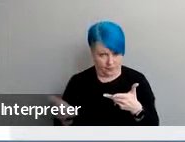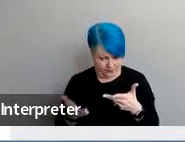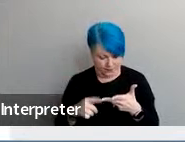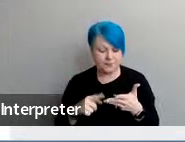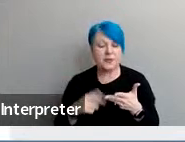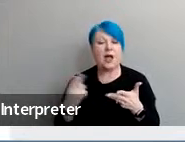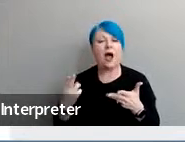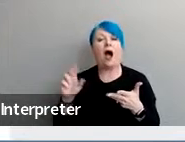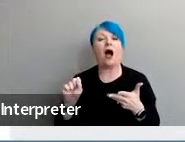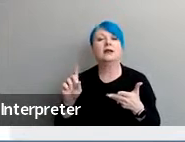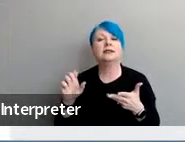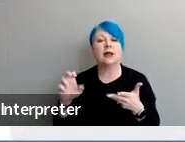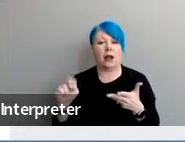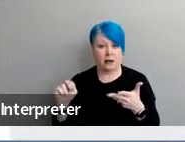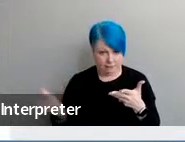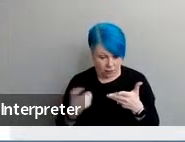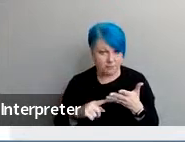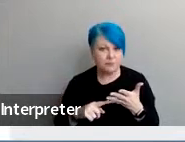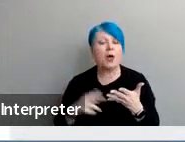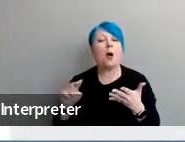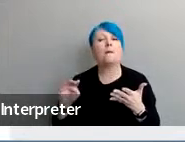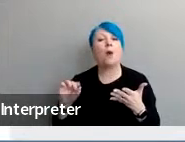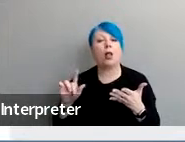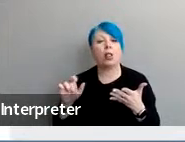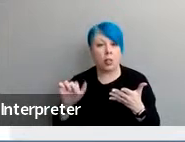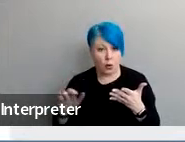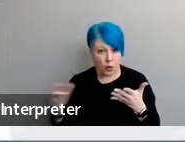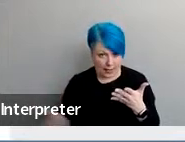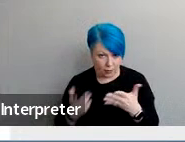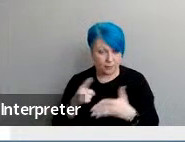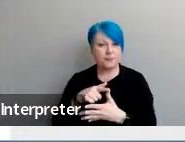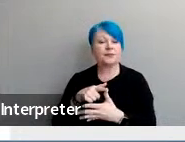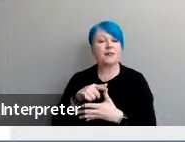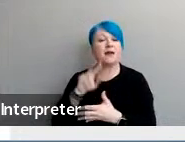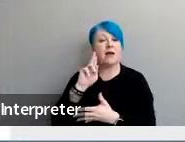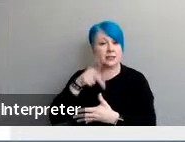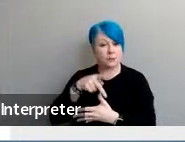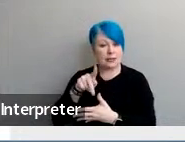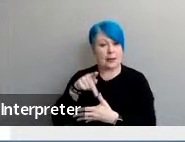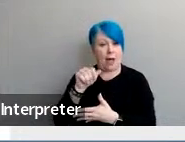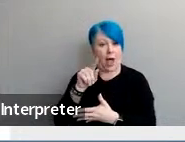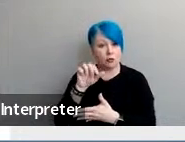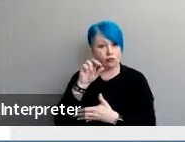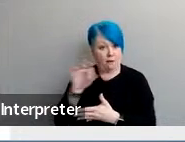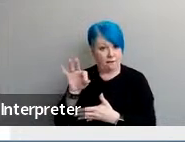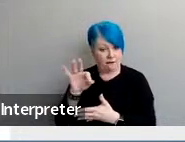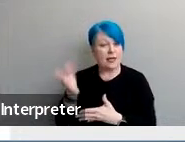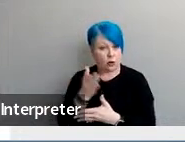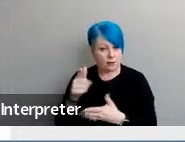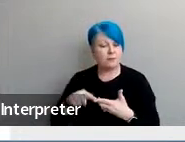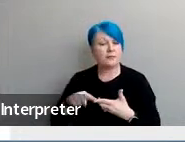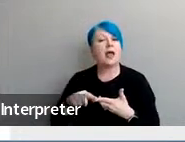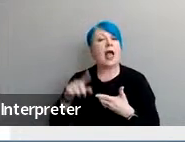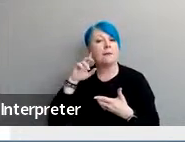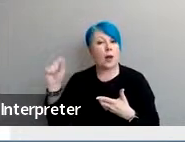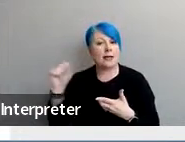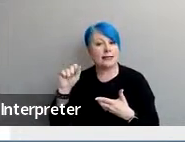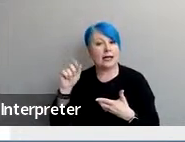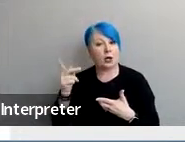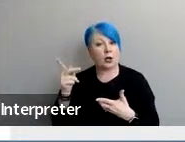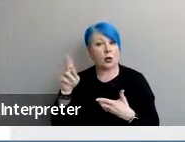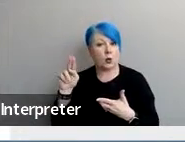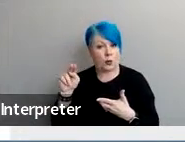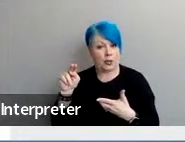Hudson? Director Mueller? Here. Vice President Special? Here. President Finian?